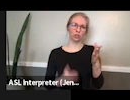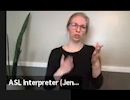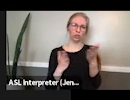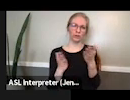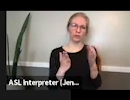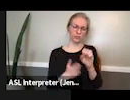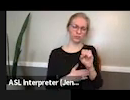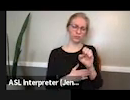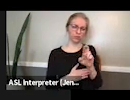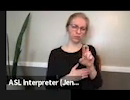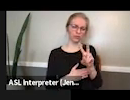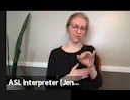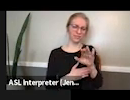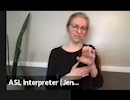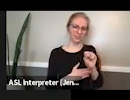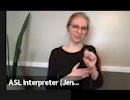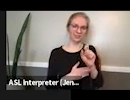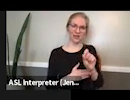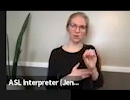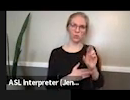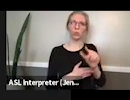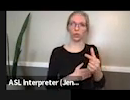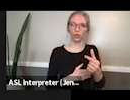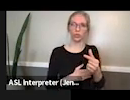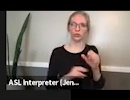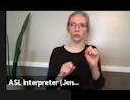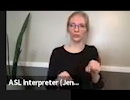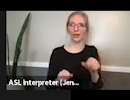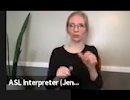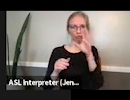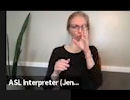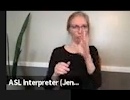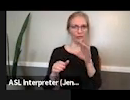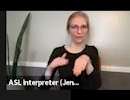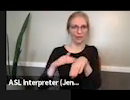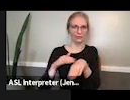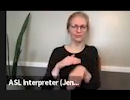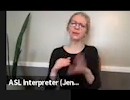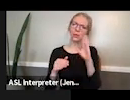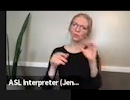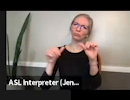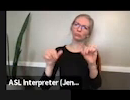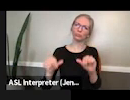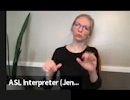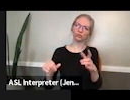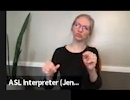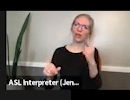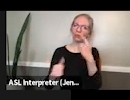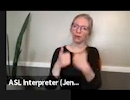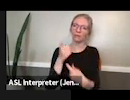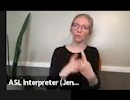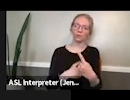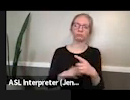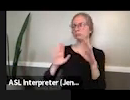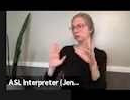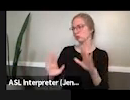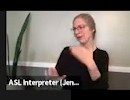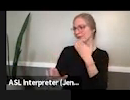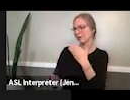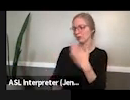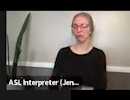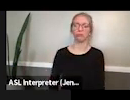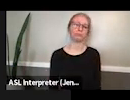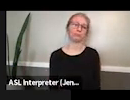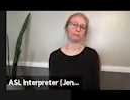indbservices.org. You can get there directly. I'll put it in the chat box for everybody. That's great, Lisa. Thank you.